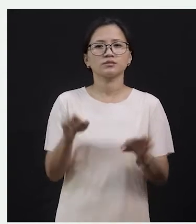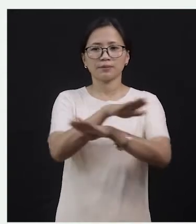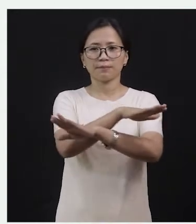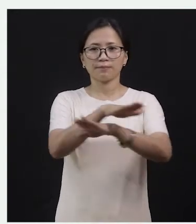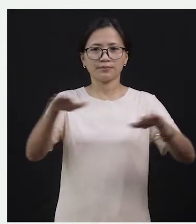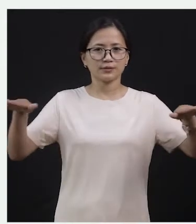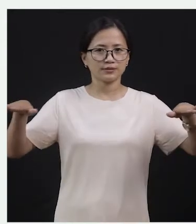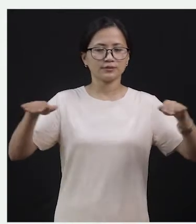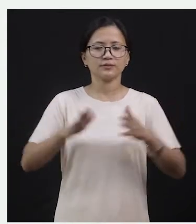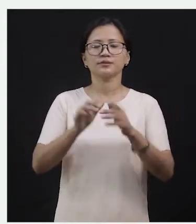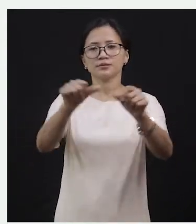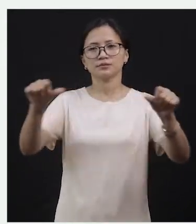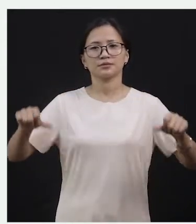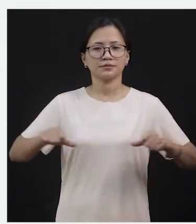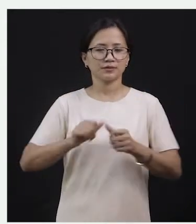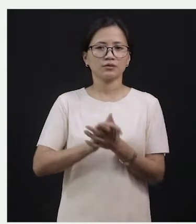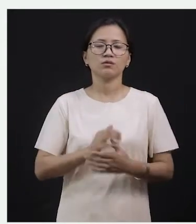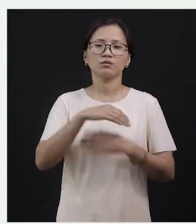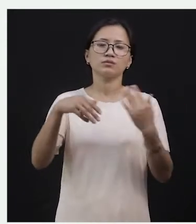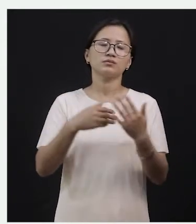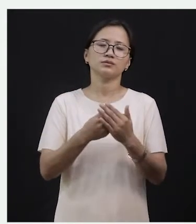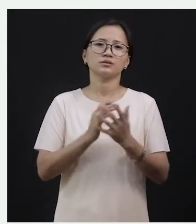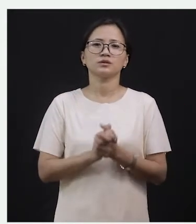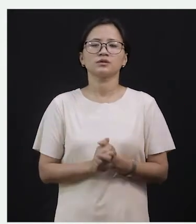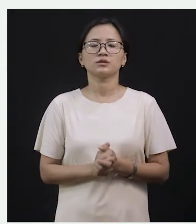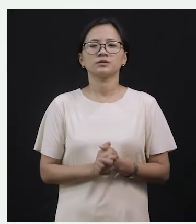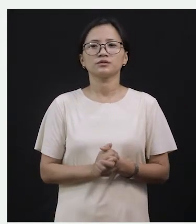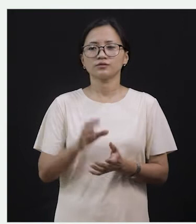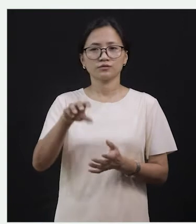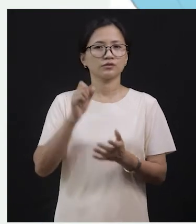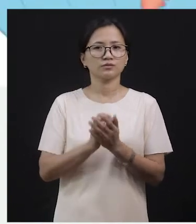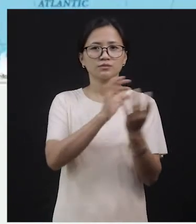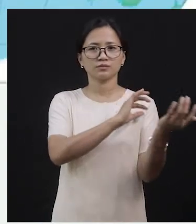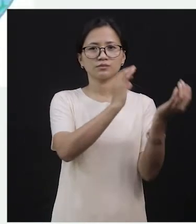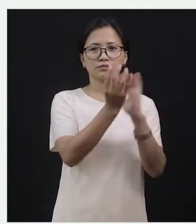area, okay? So all these together, they form continent.